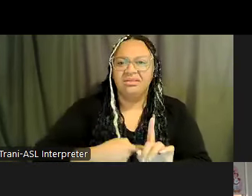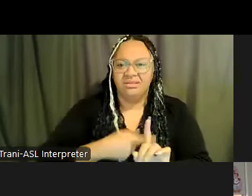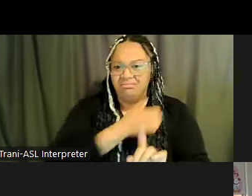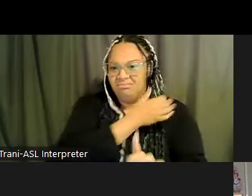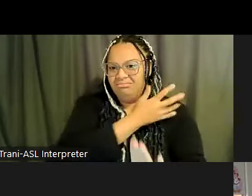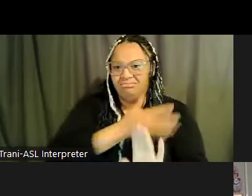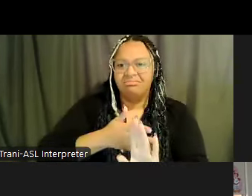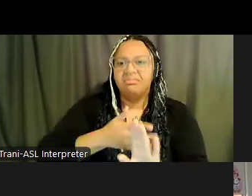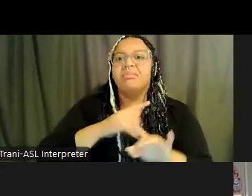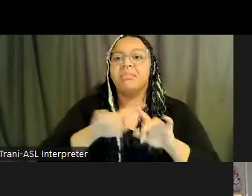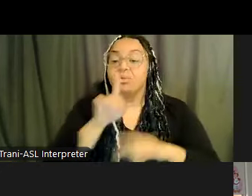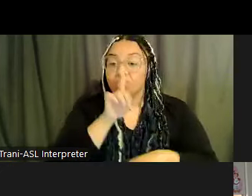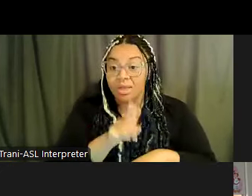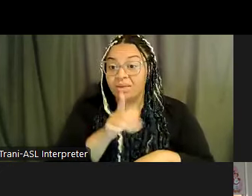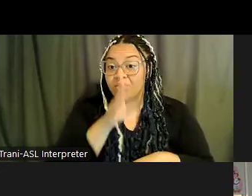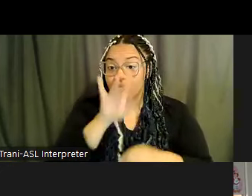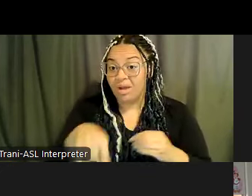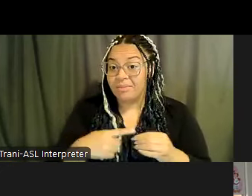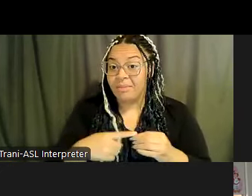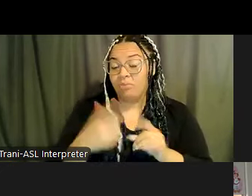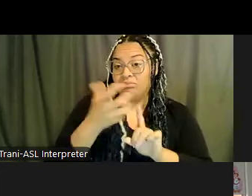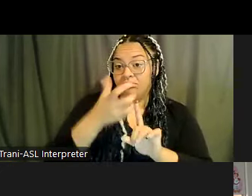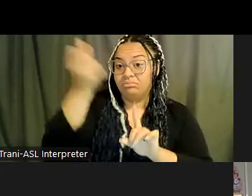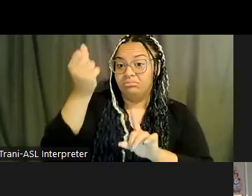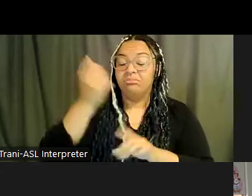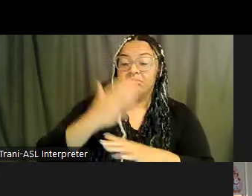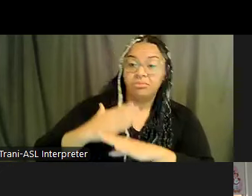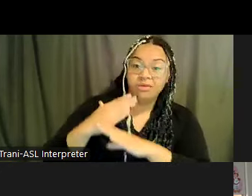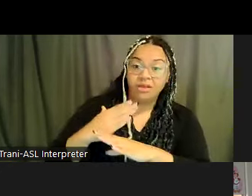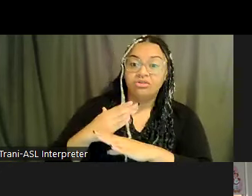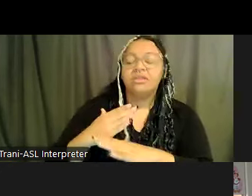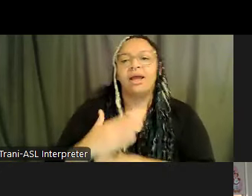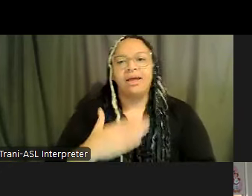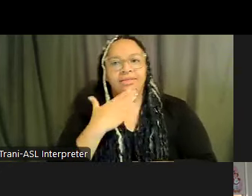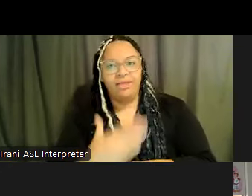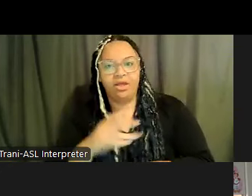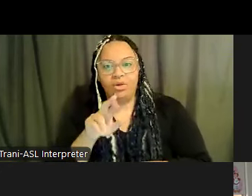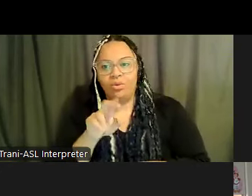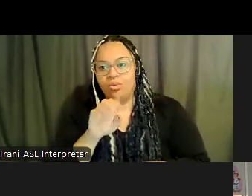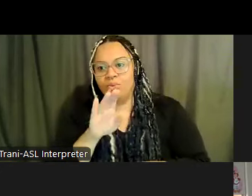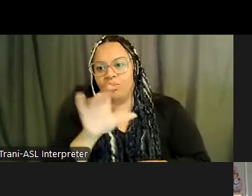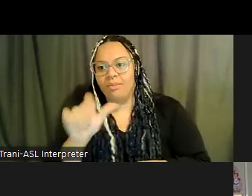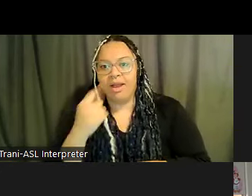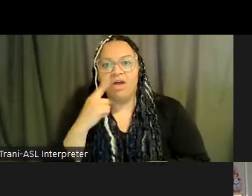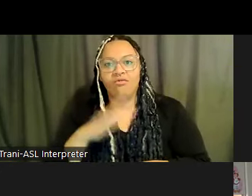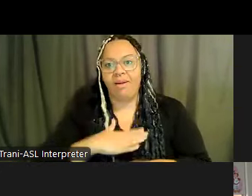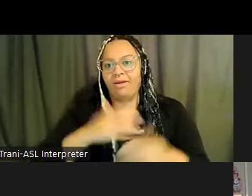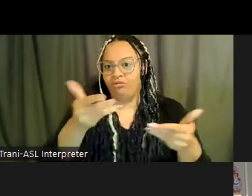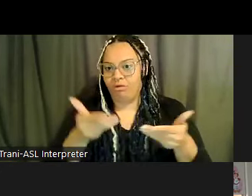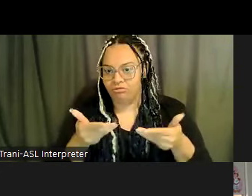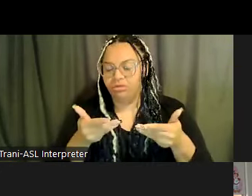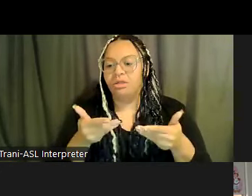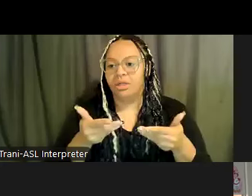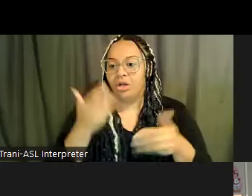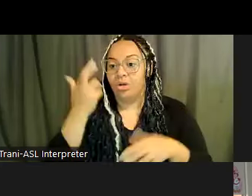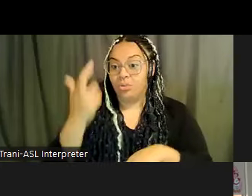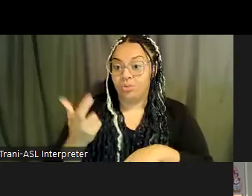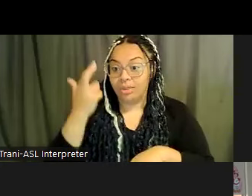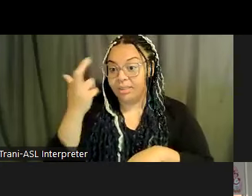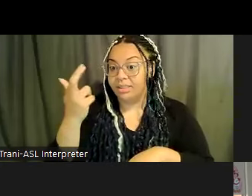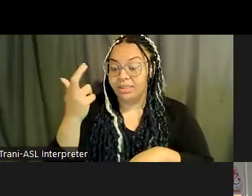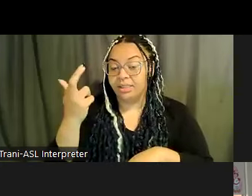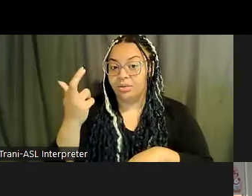really, when it comes to suicide prevention, and thanks, Rebecca, for that nice introduction. The reason why